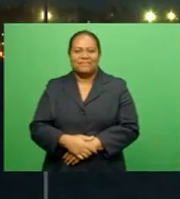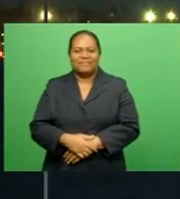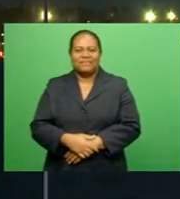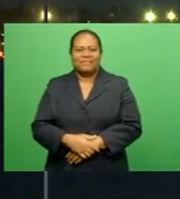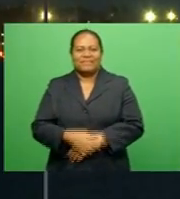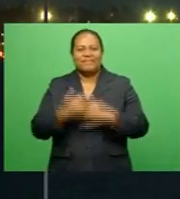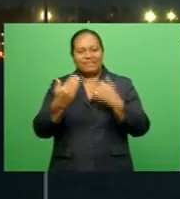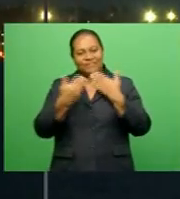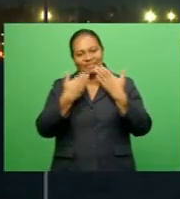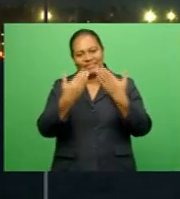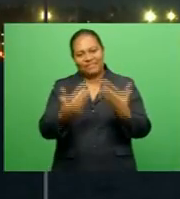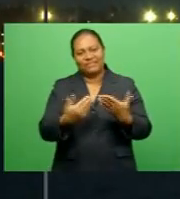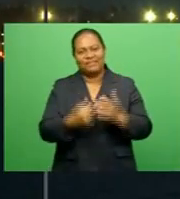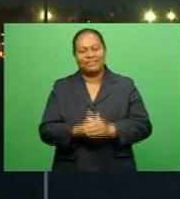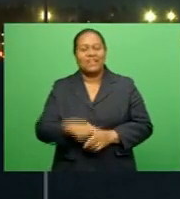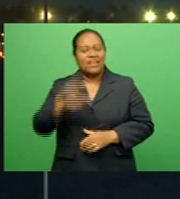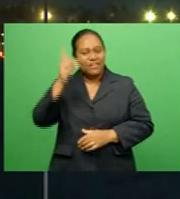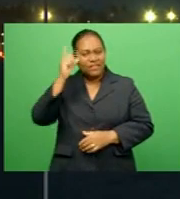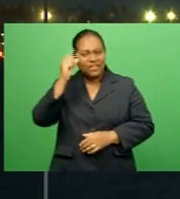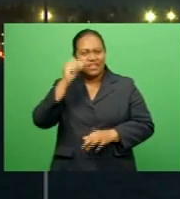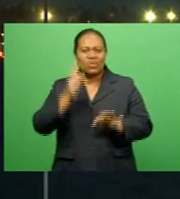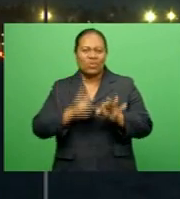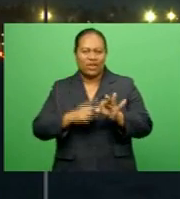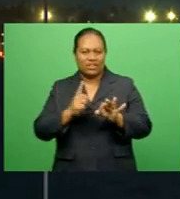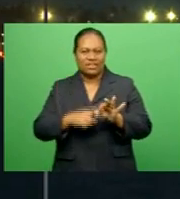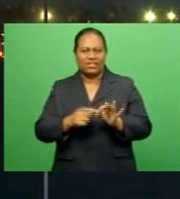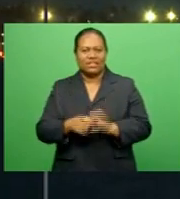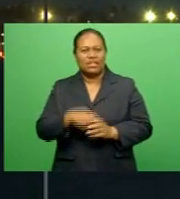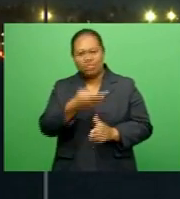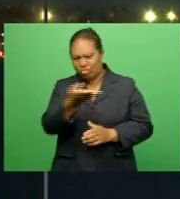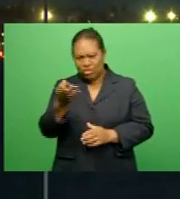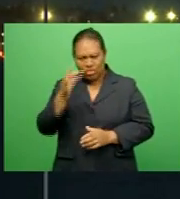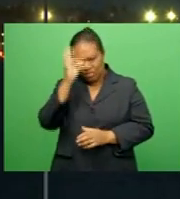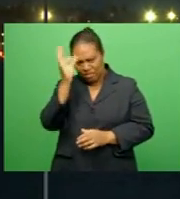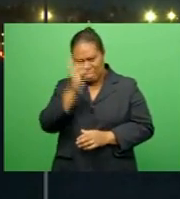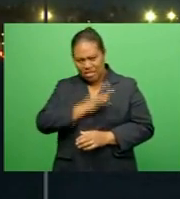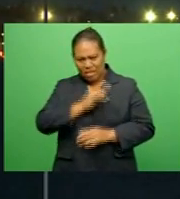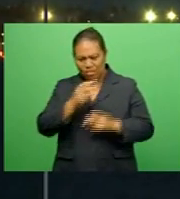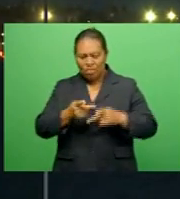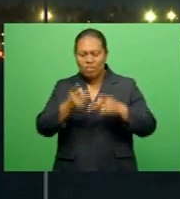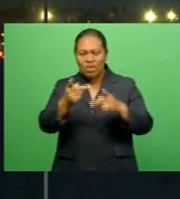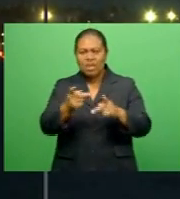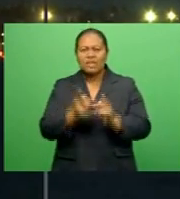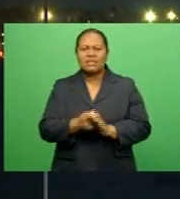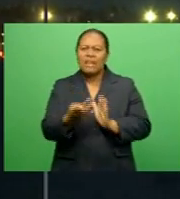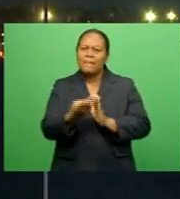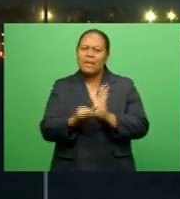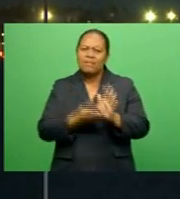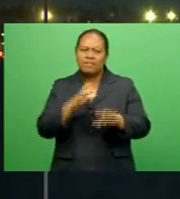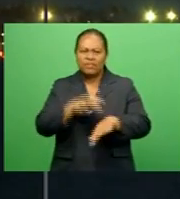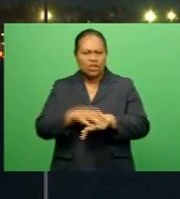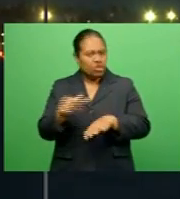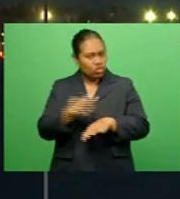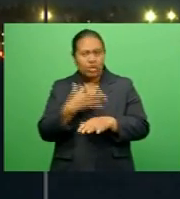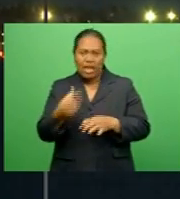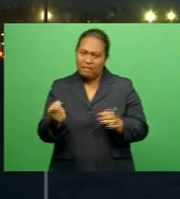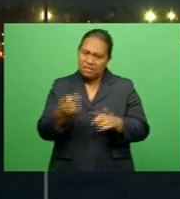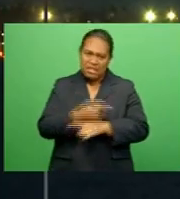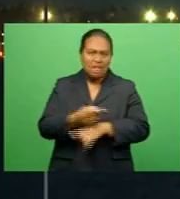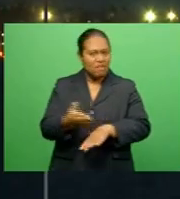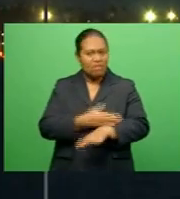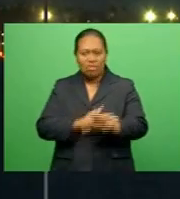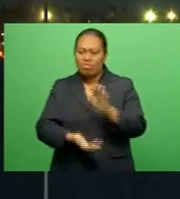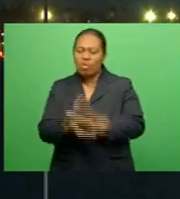Thanks, Angie. In Fijian Pulse, we ask, do you believe the proposed police bill should undergo some changes before it goes